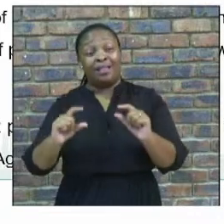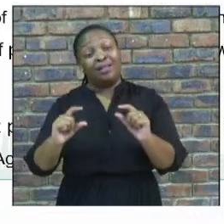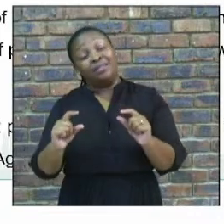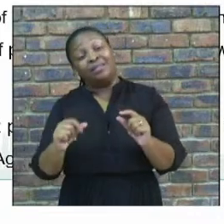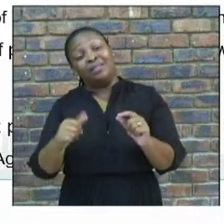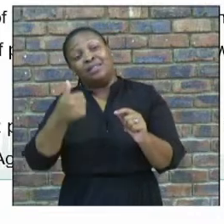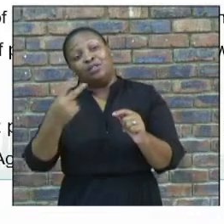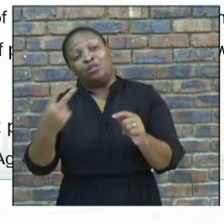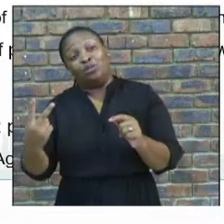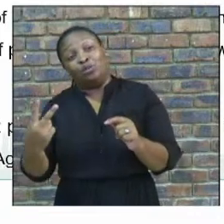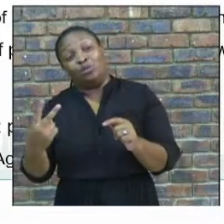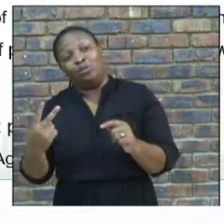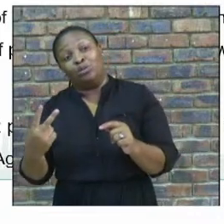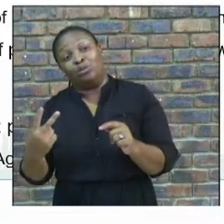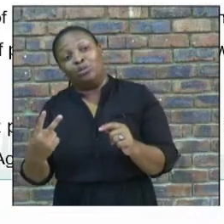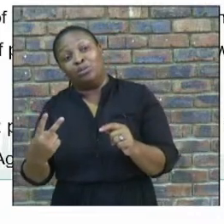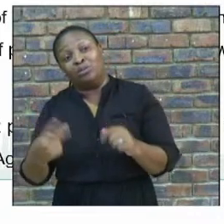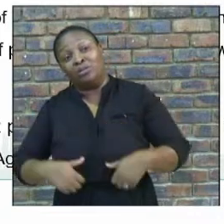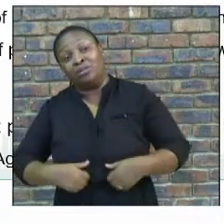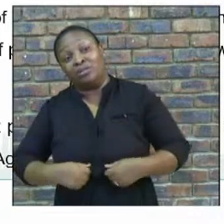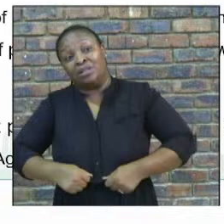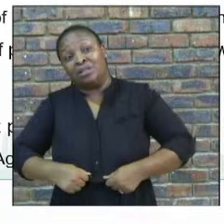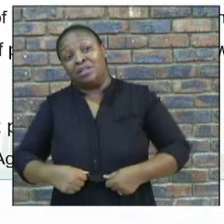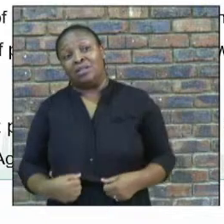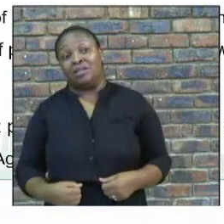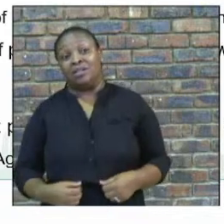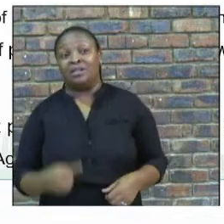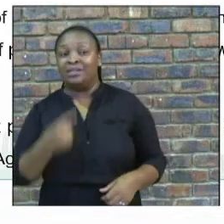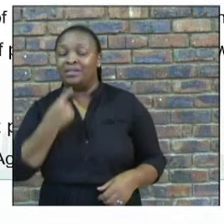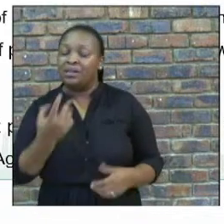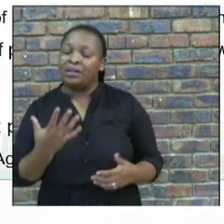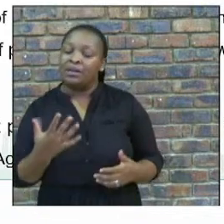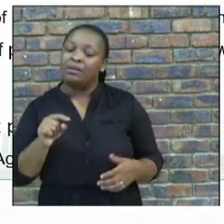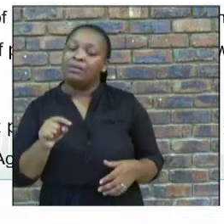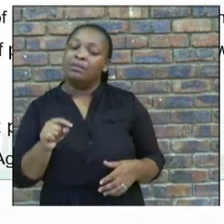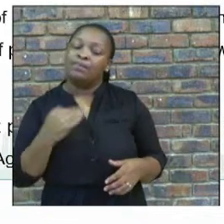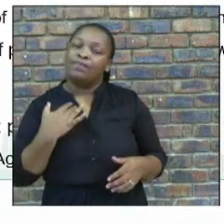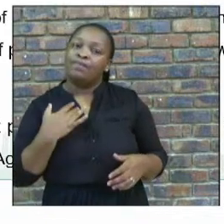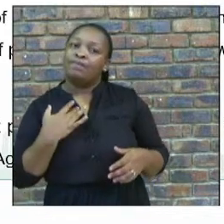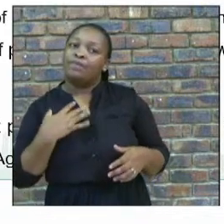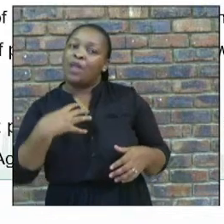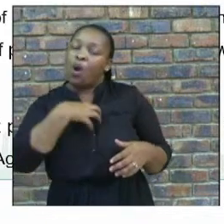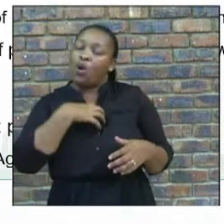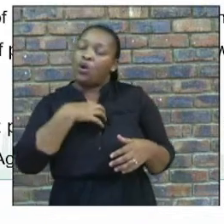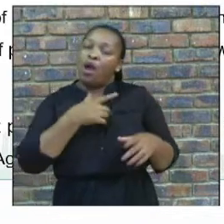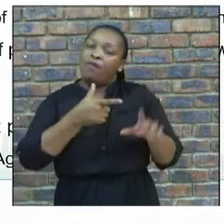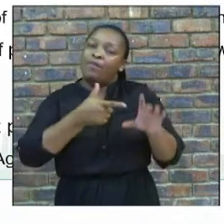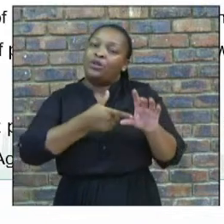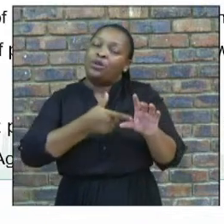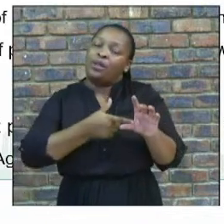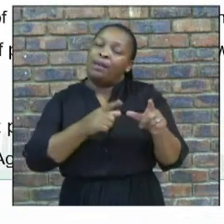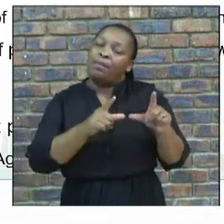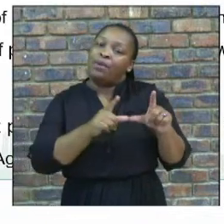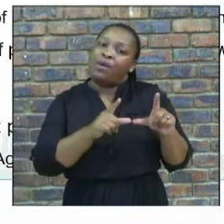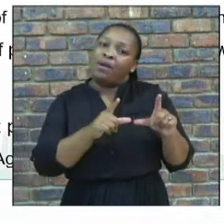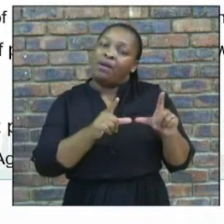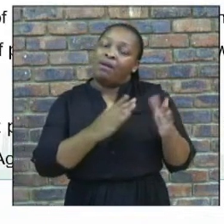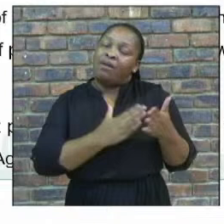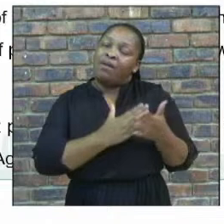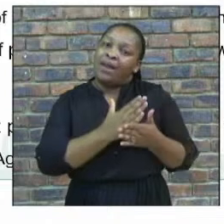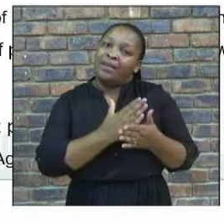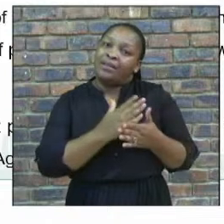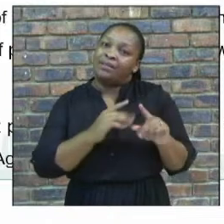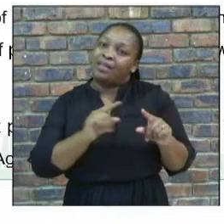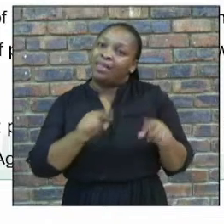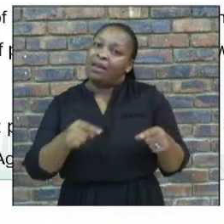that a holder of a petroleum right may not progress to the second or further terms of